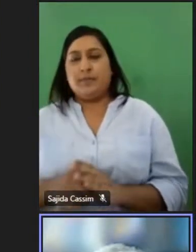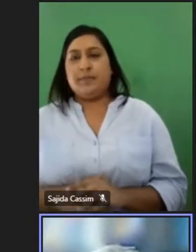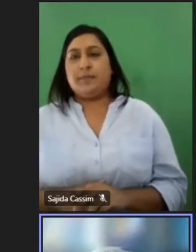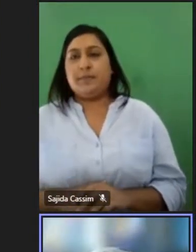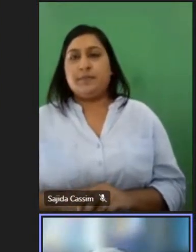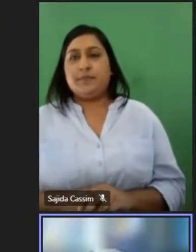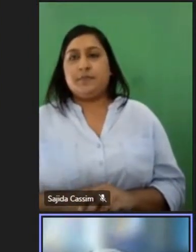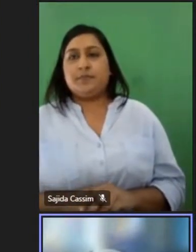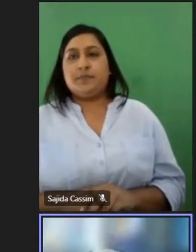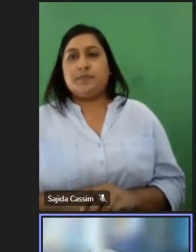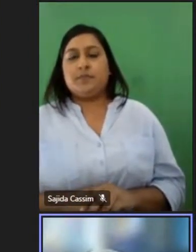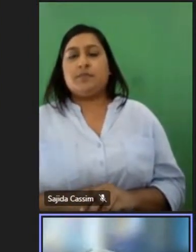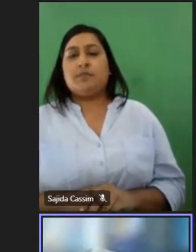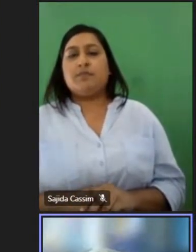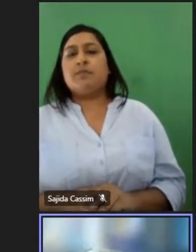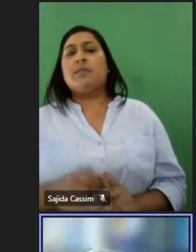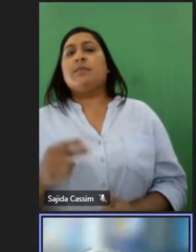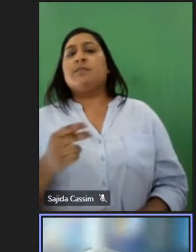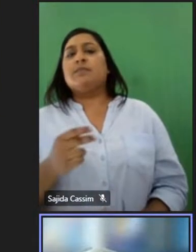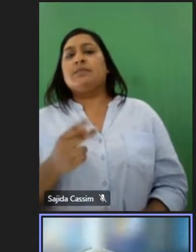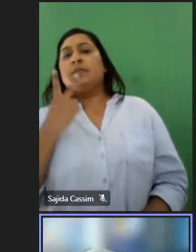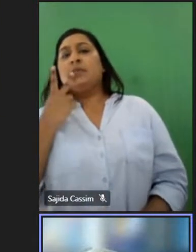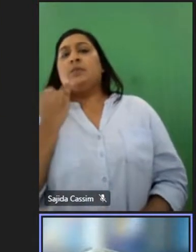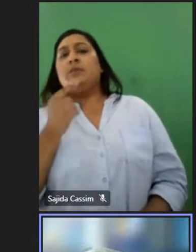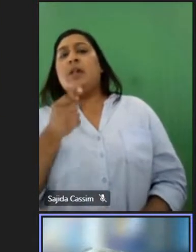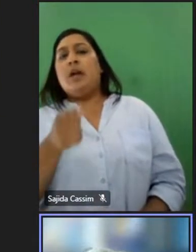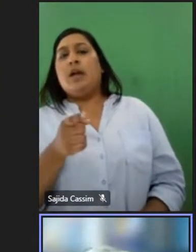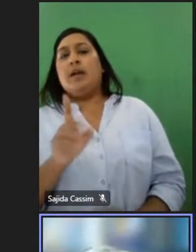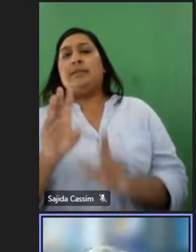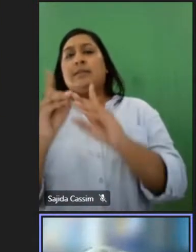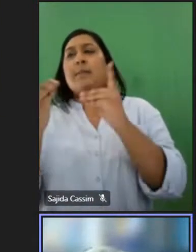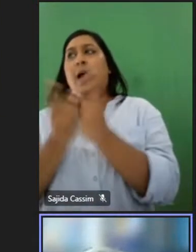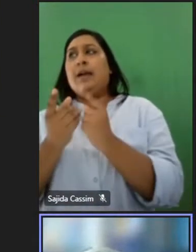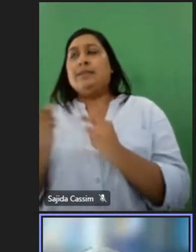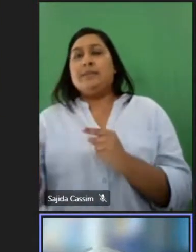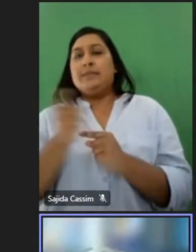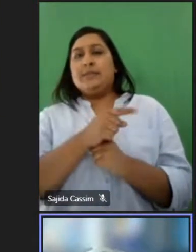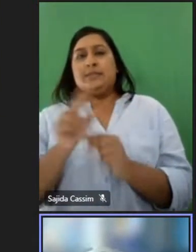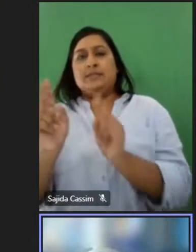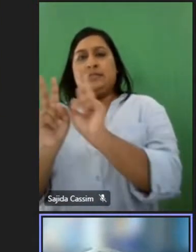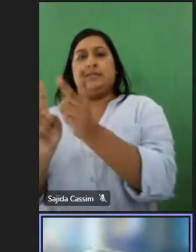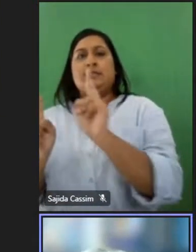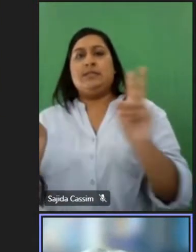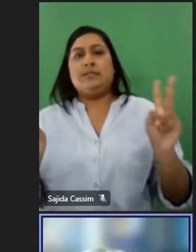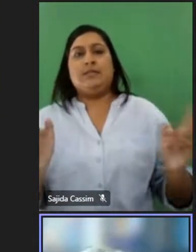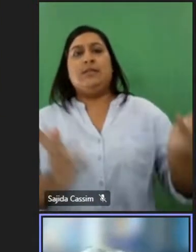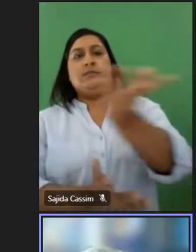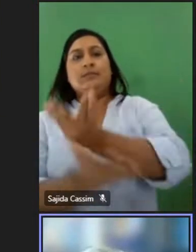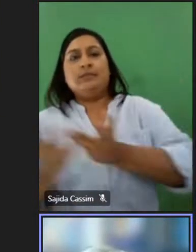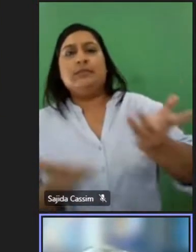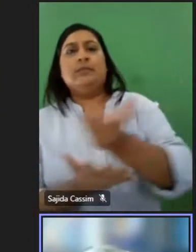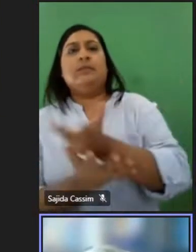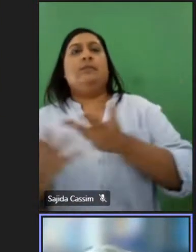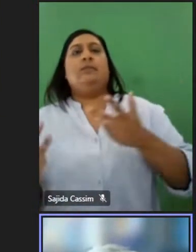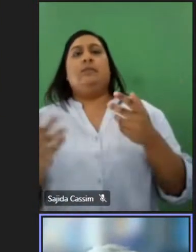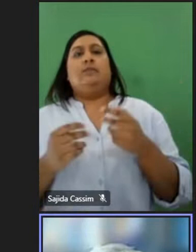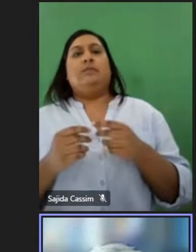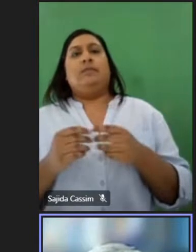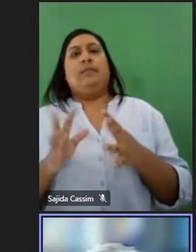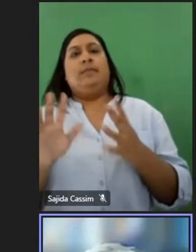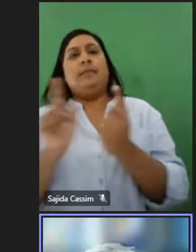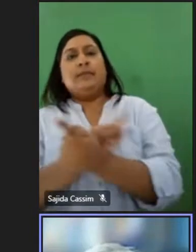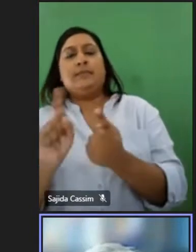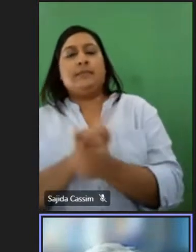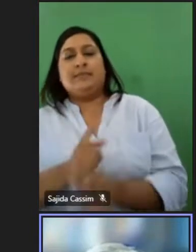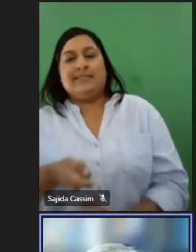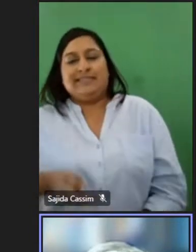little interaction or collaboration across departments and also with DPOs. There was some interaction with private sector,